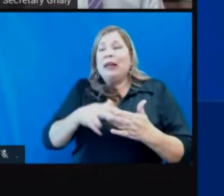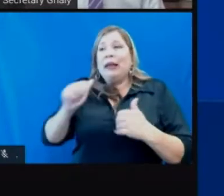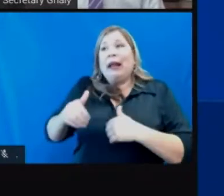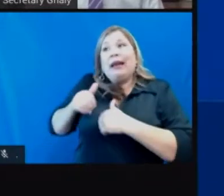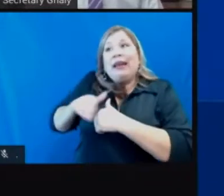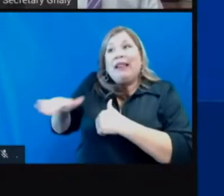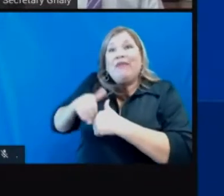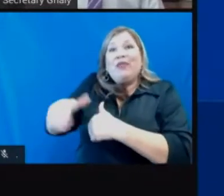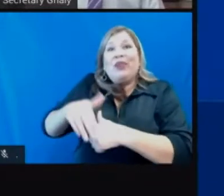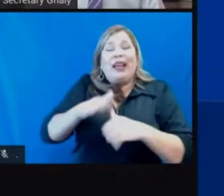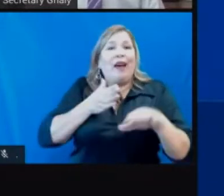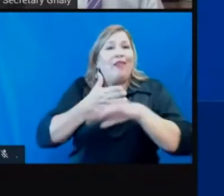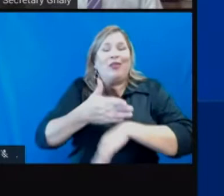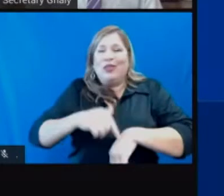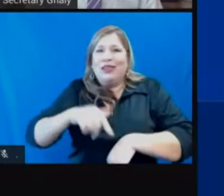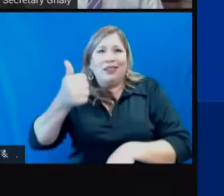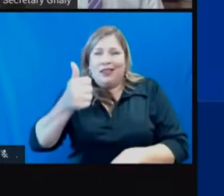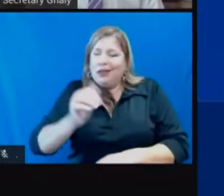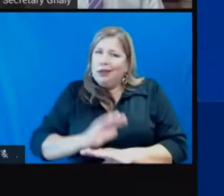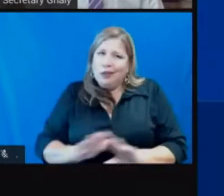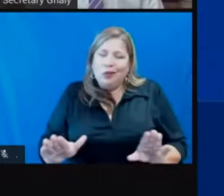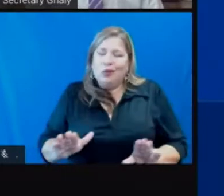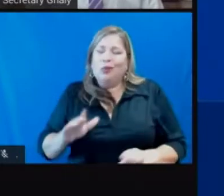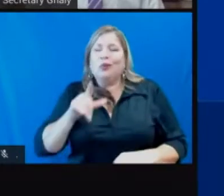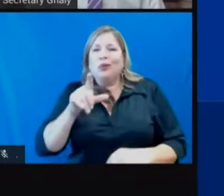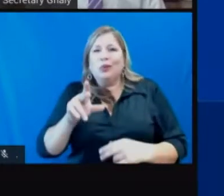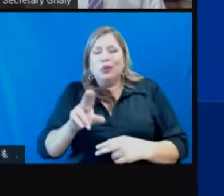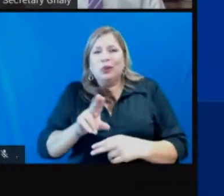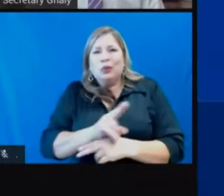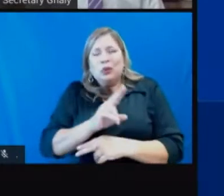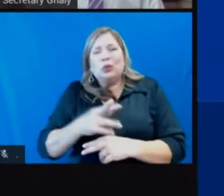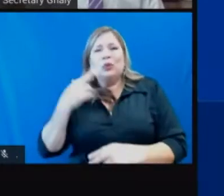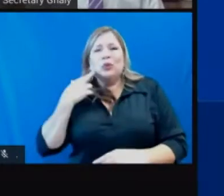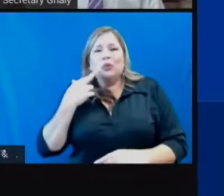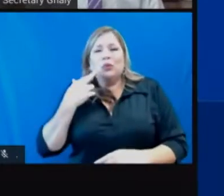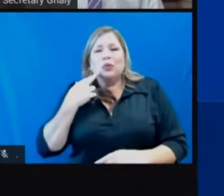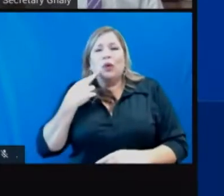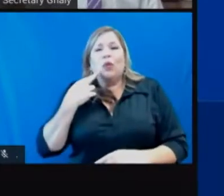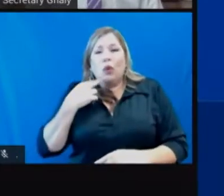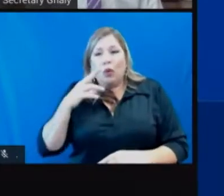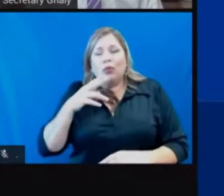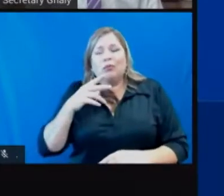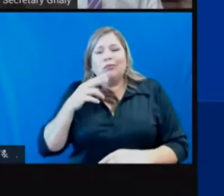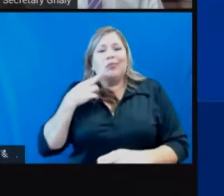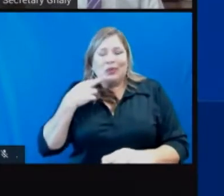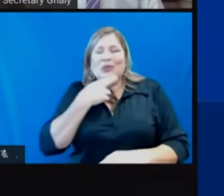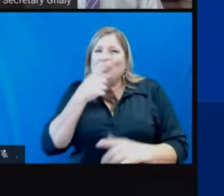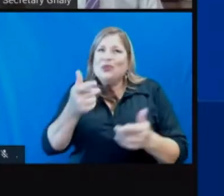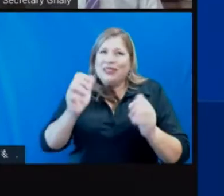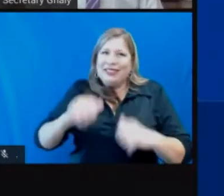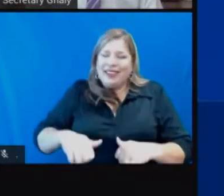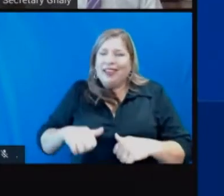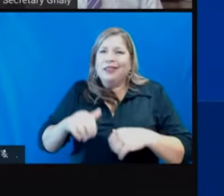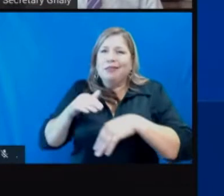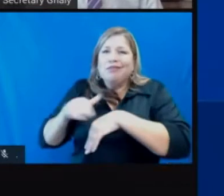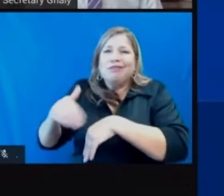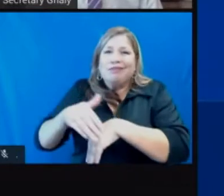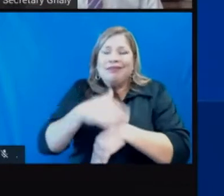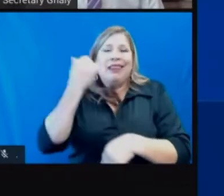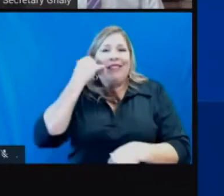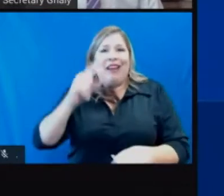in a limited way to use restaurants in that way. And for all you restaurant operators and owners, that's certainly